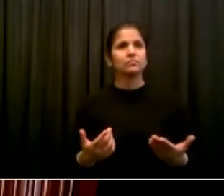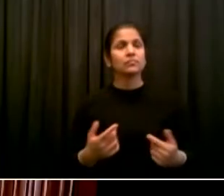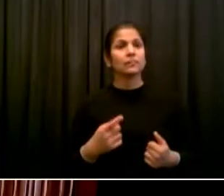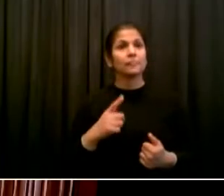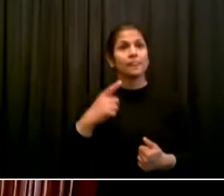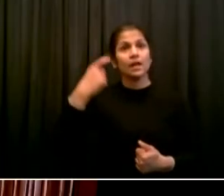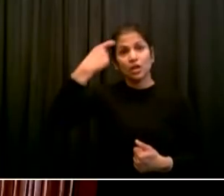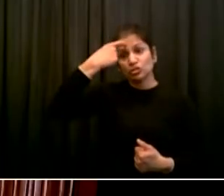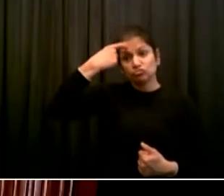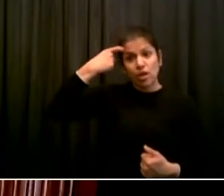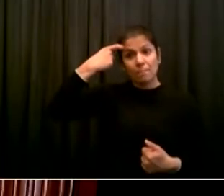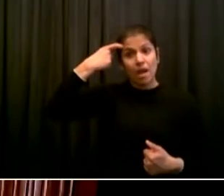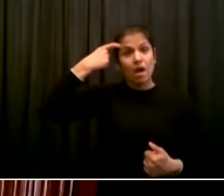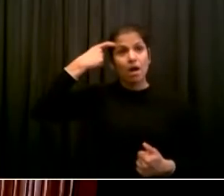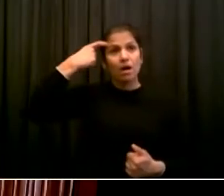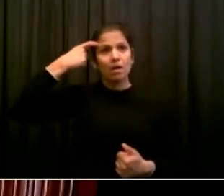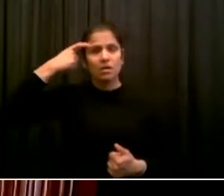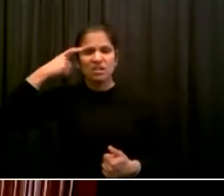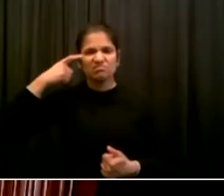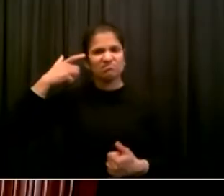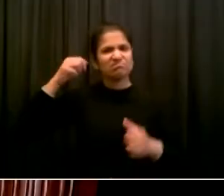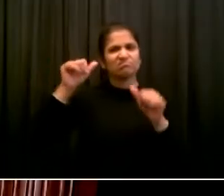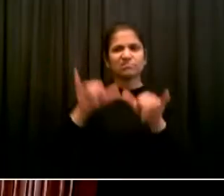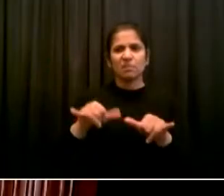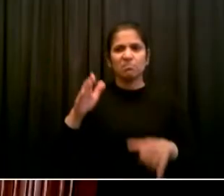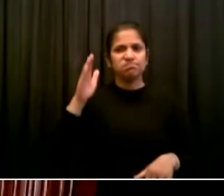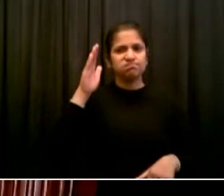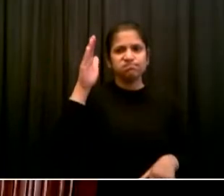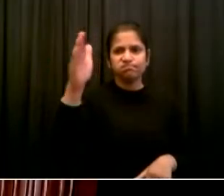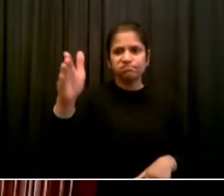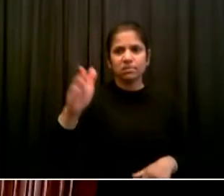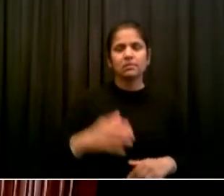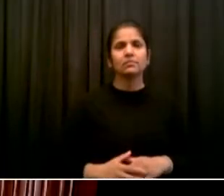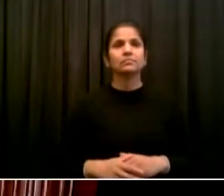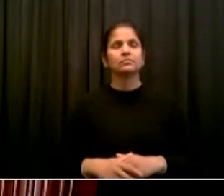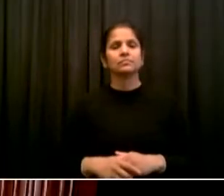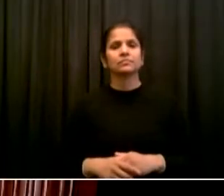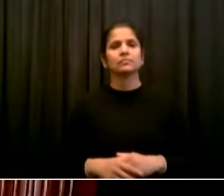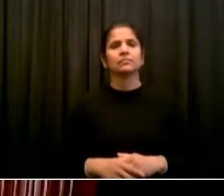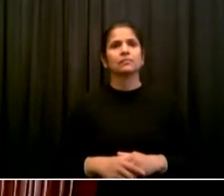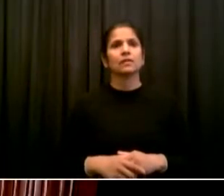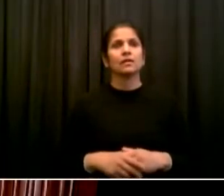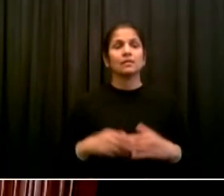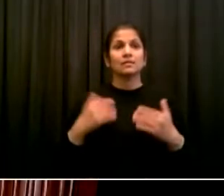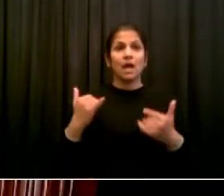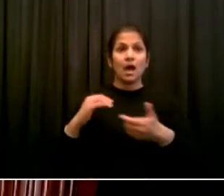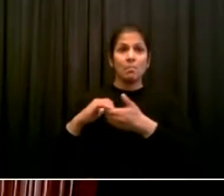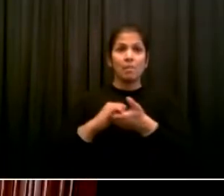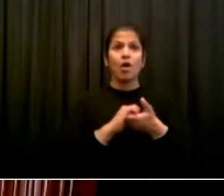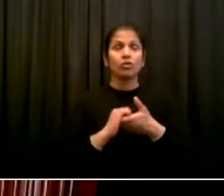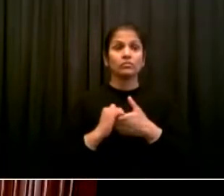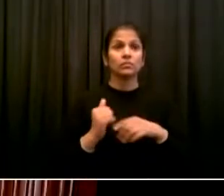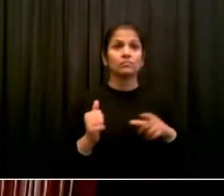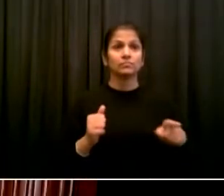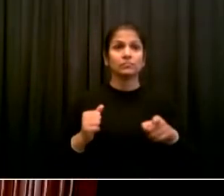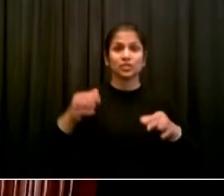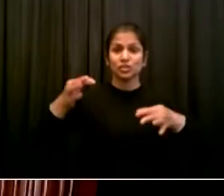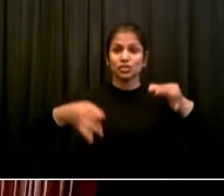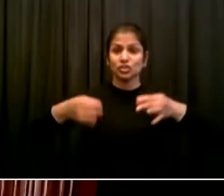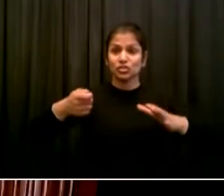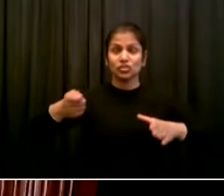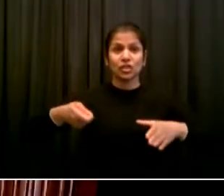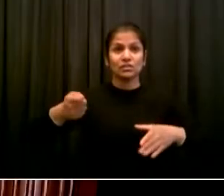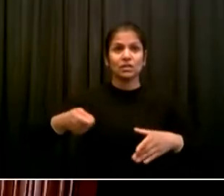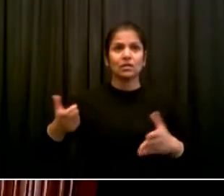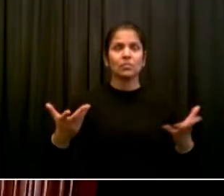prospects. New data that Robin Hood recently did in partnership with Brennan Center for Justice finds that a prison sentence, regardless of any